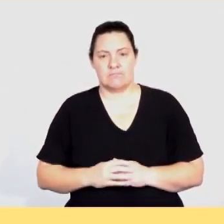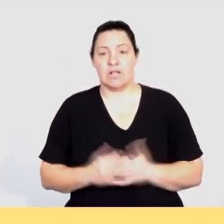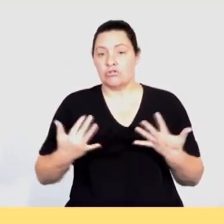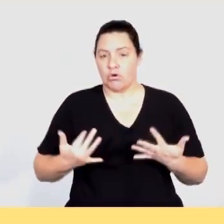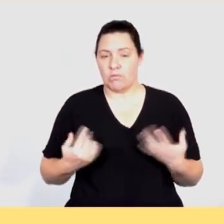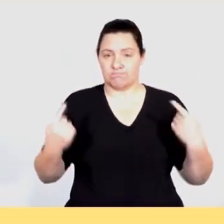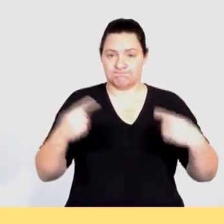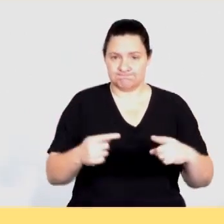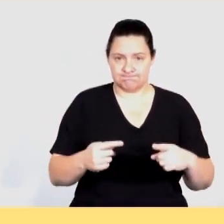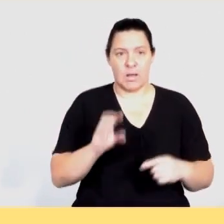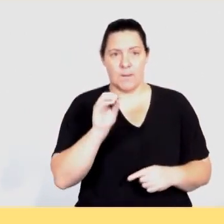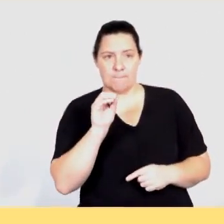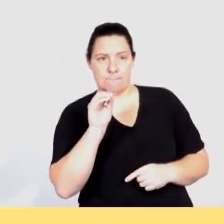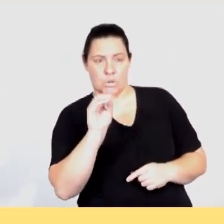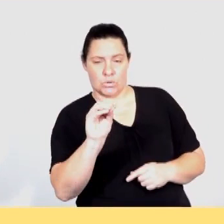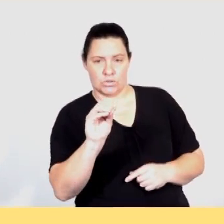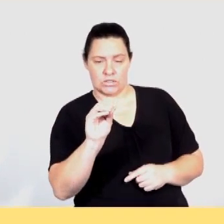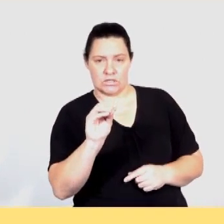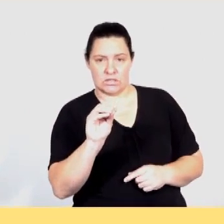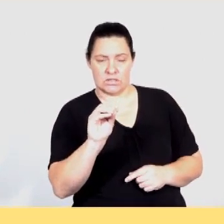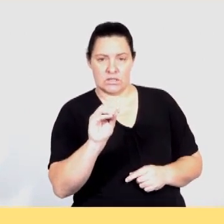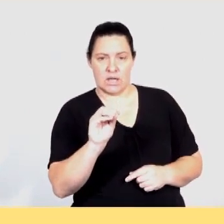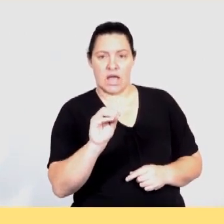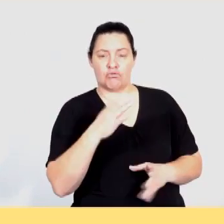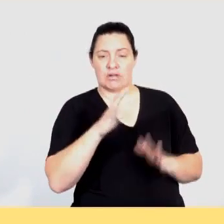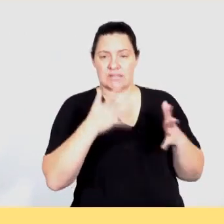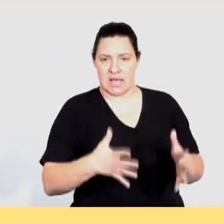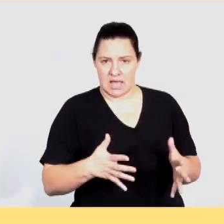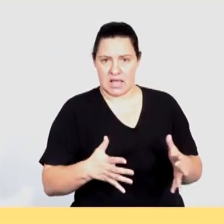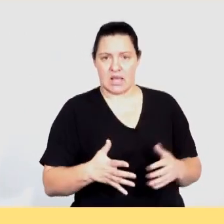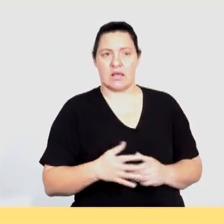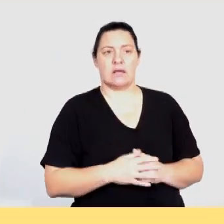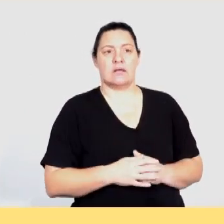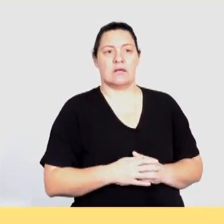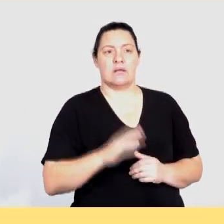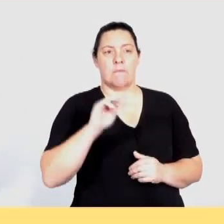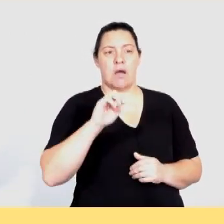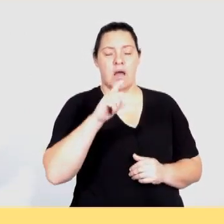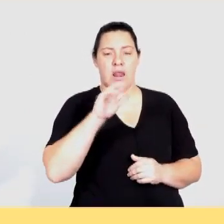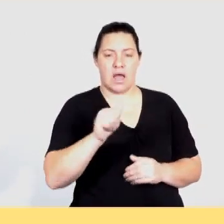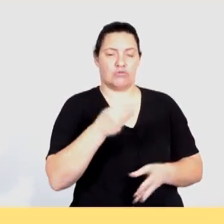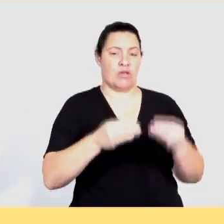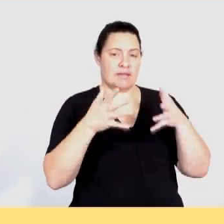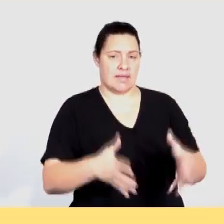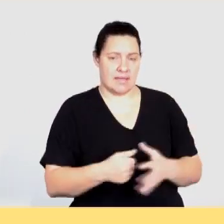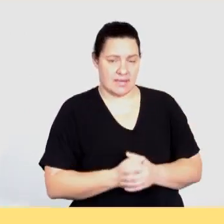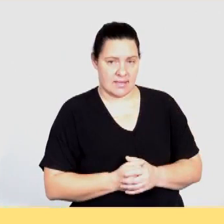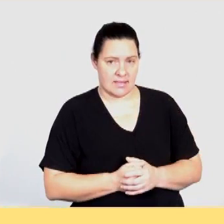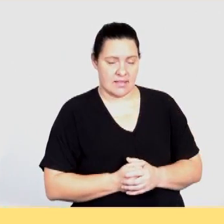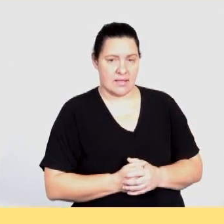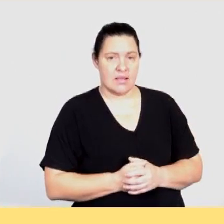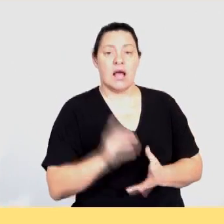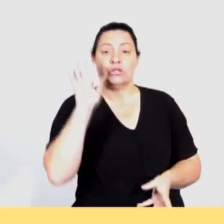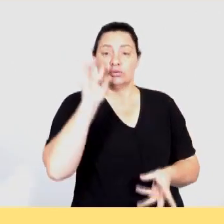6,100. So when I come here and I'm recording, my creditor is Mala Traders. All